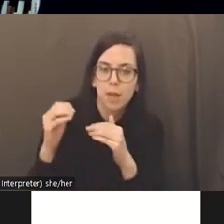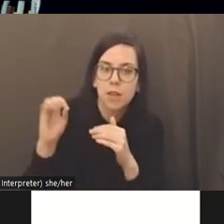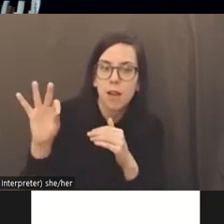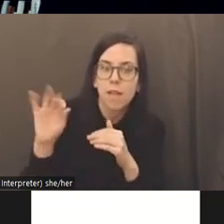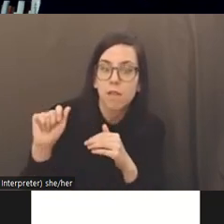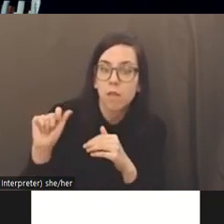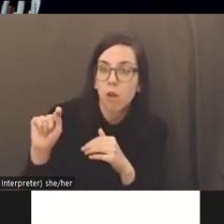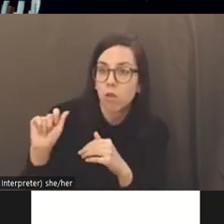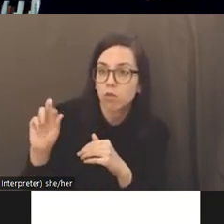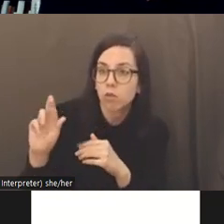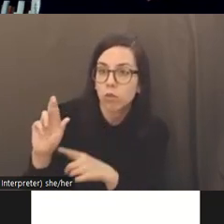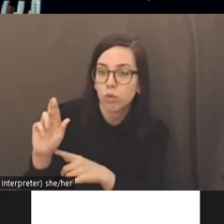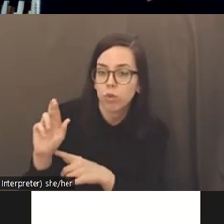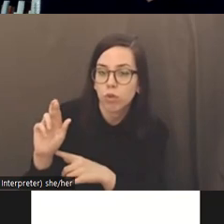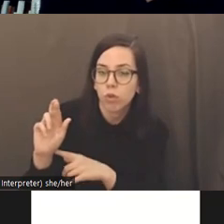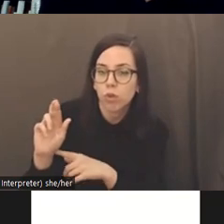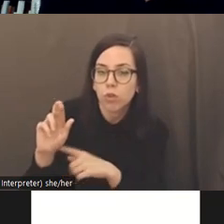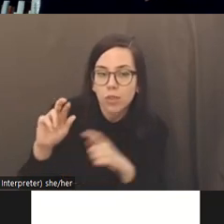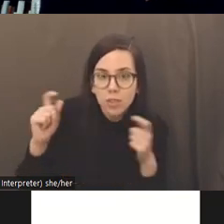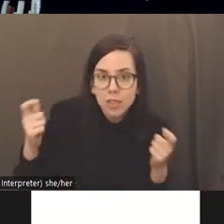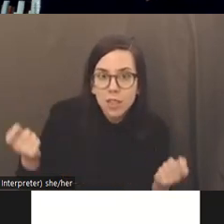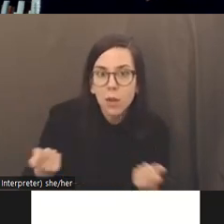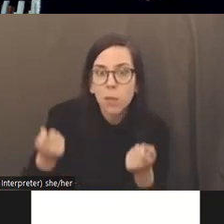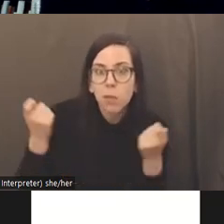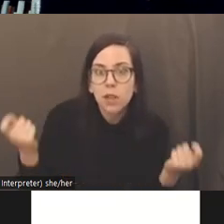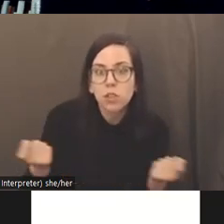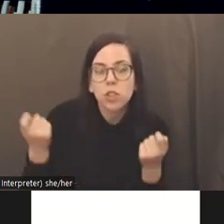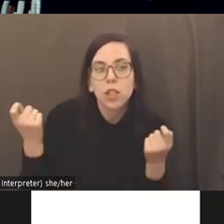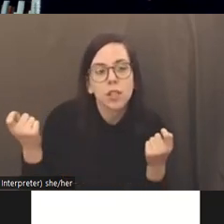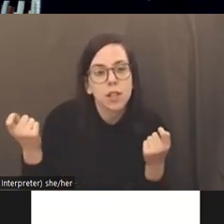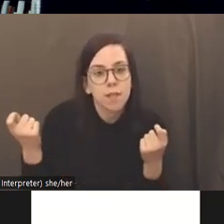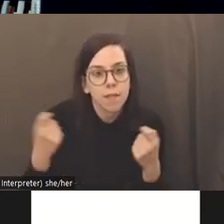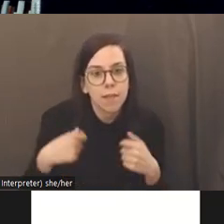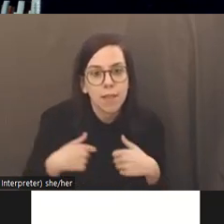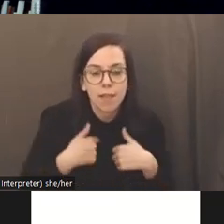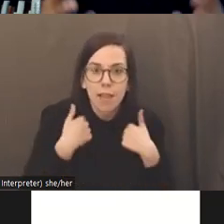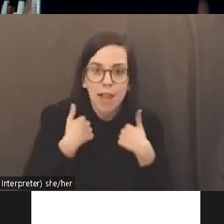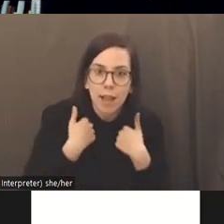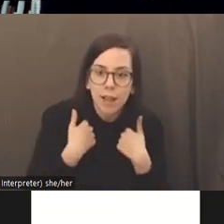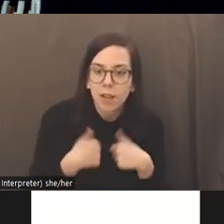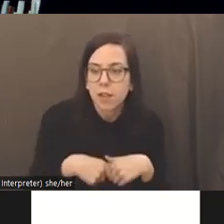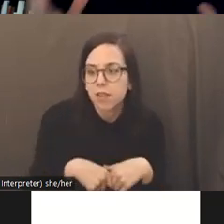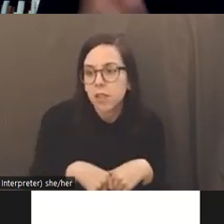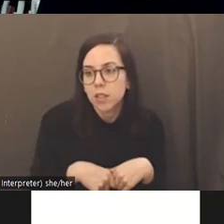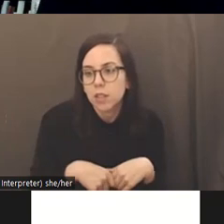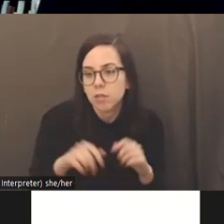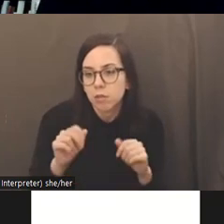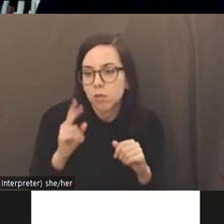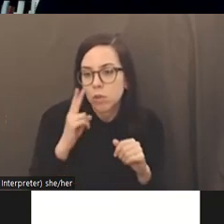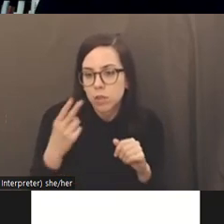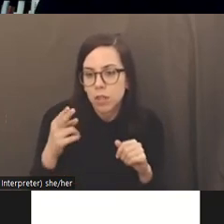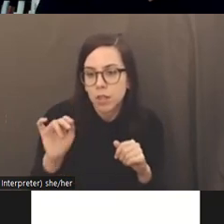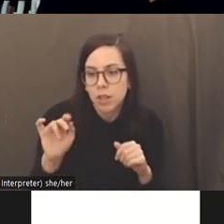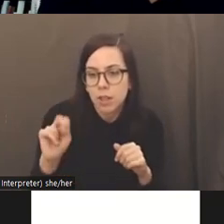and celebration of life and celebration of different aspects, you know, seen in not only Haitian voodoo, but for